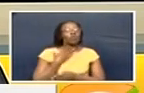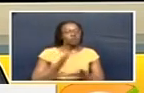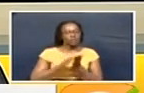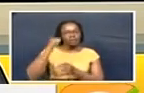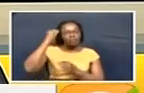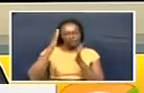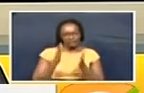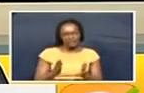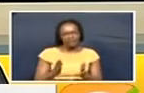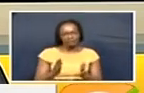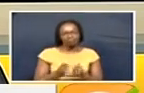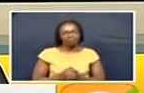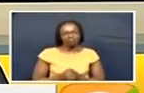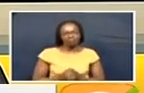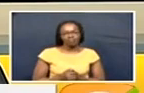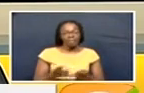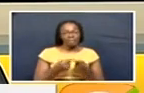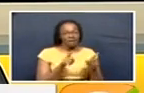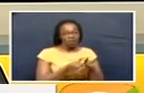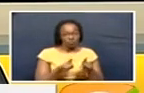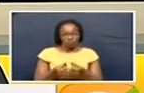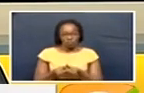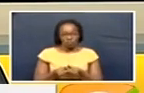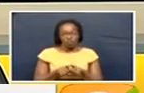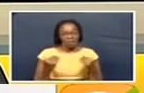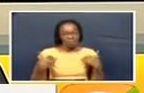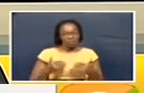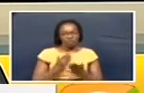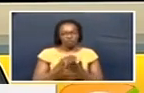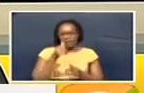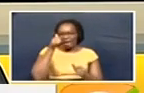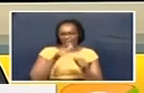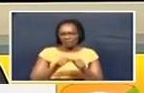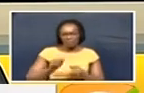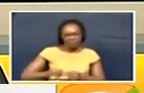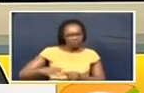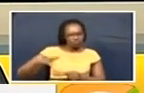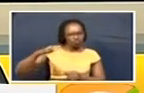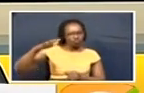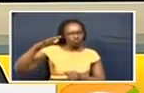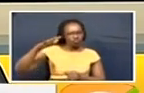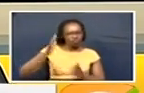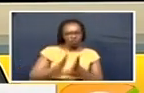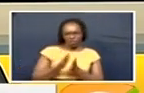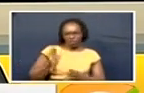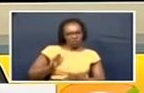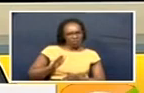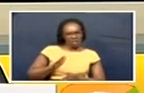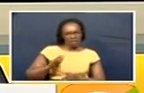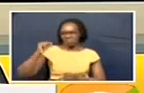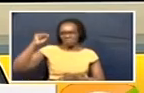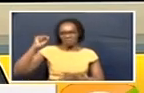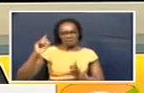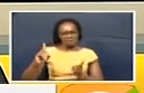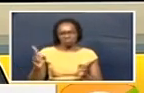but I would say a leader. But I also, really, I don't remember growing up and being around women politicians. So I always